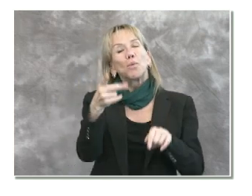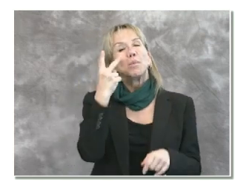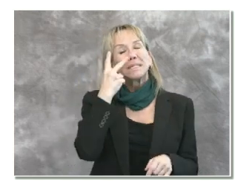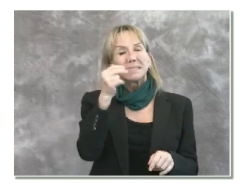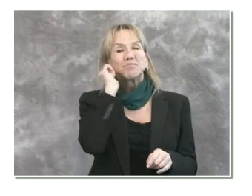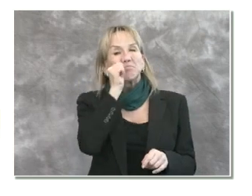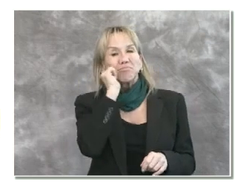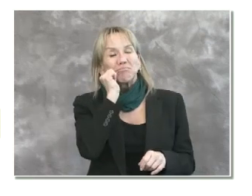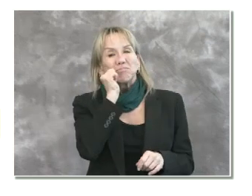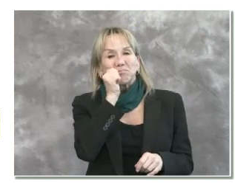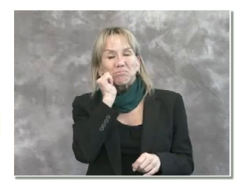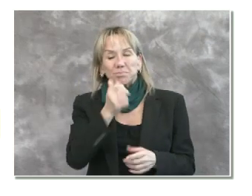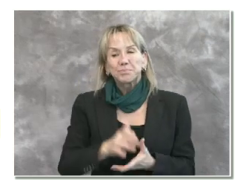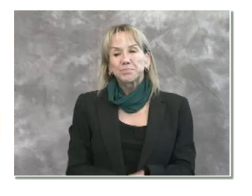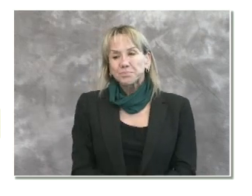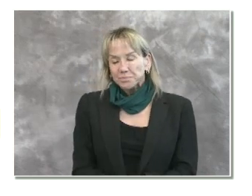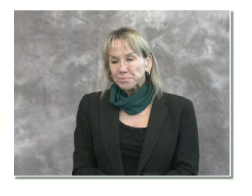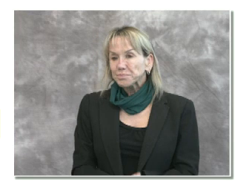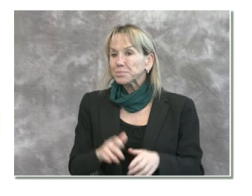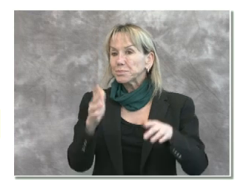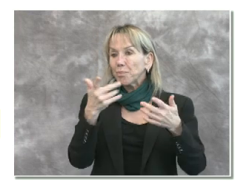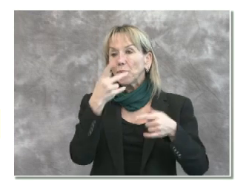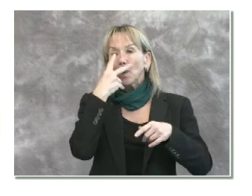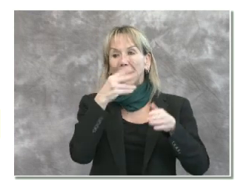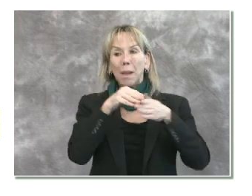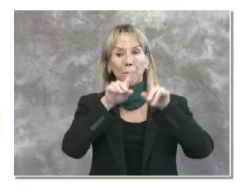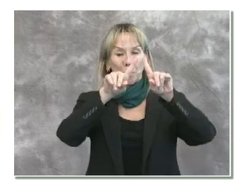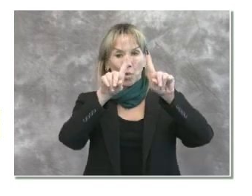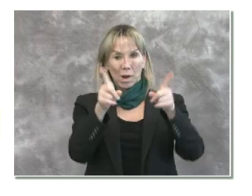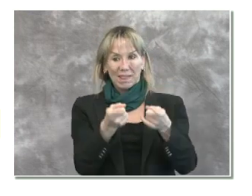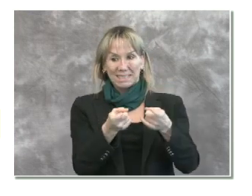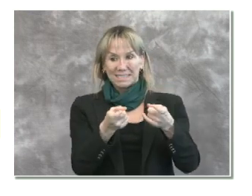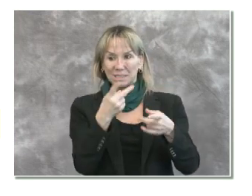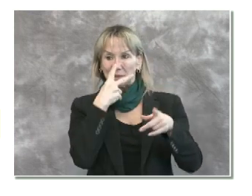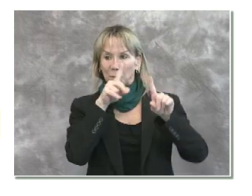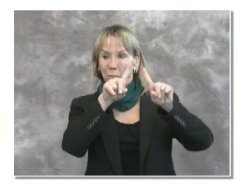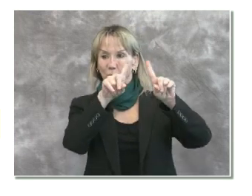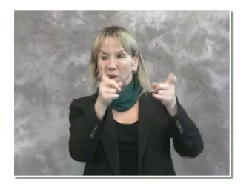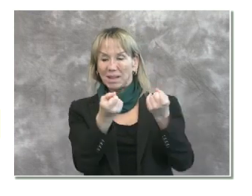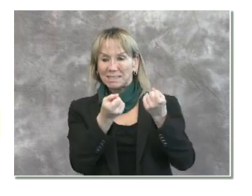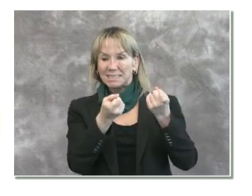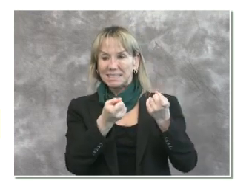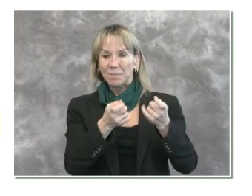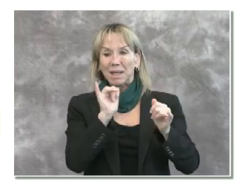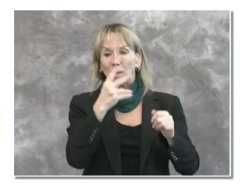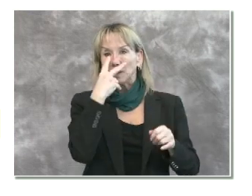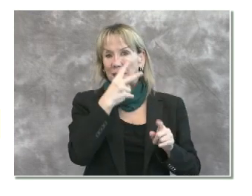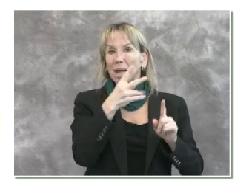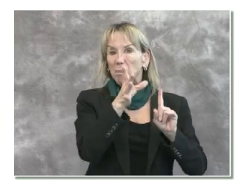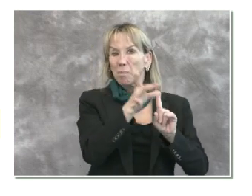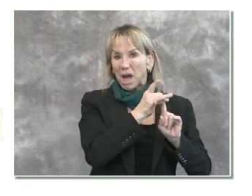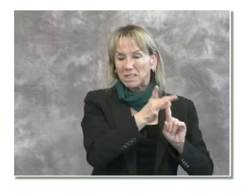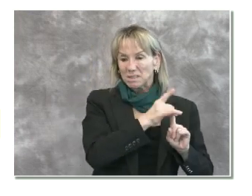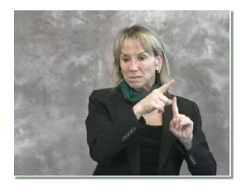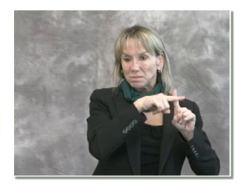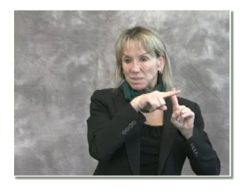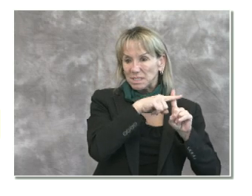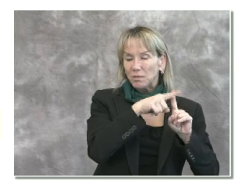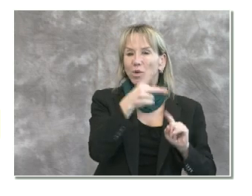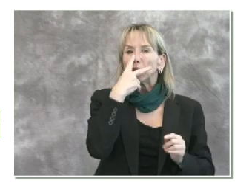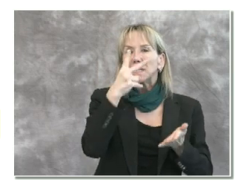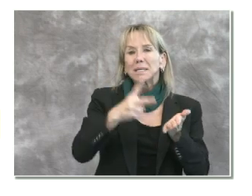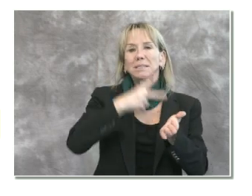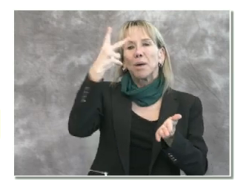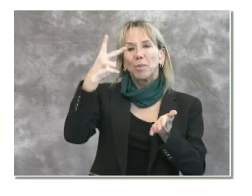one, what you see in parentheses, outlined in parentheses right there beside the positive numbers, is the doubling